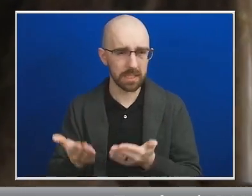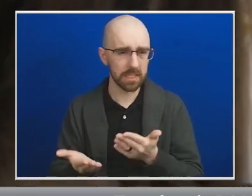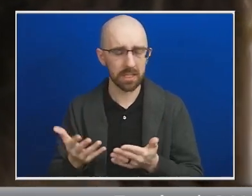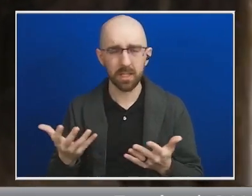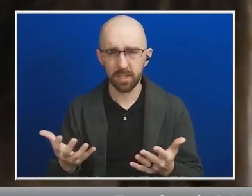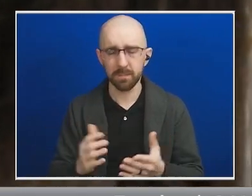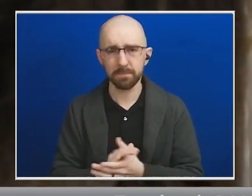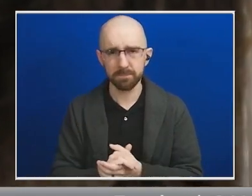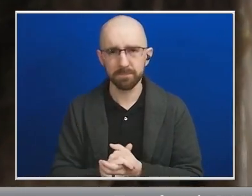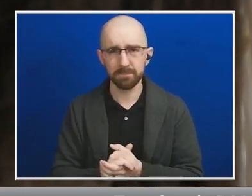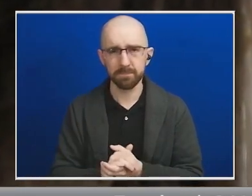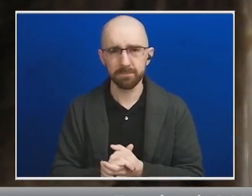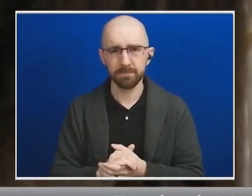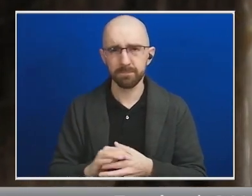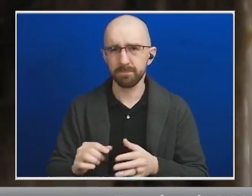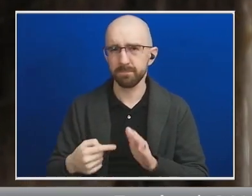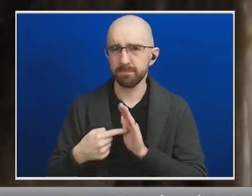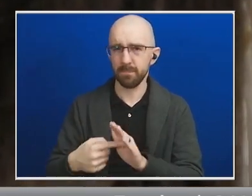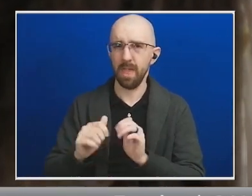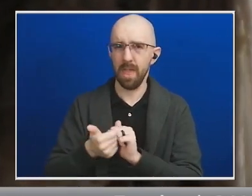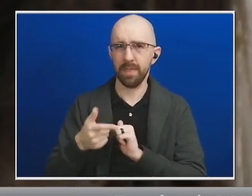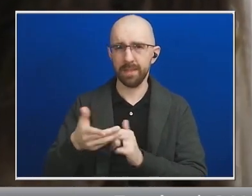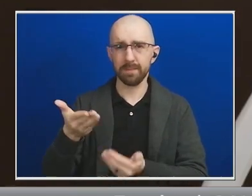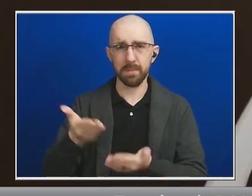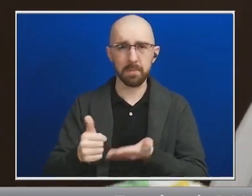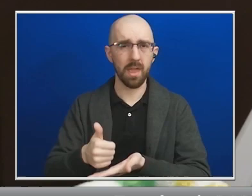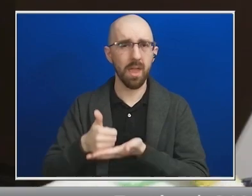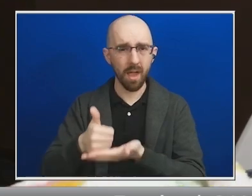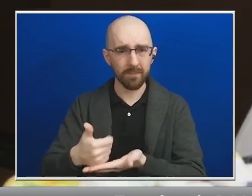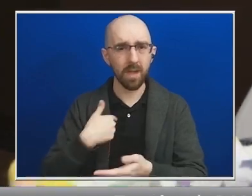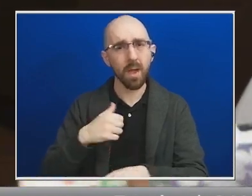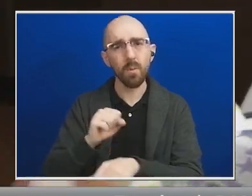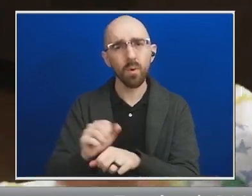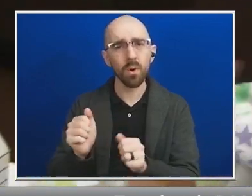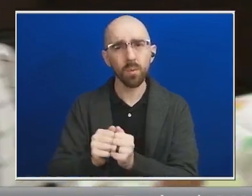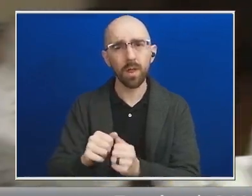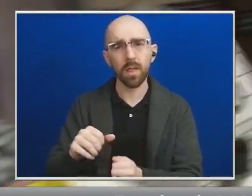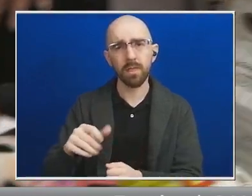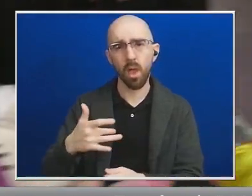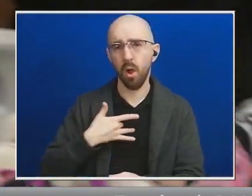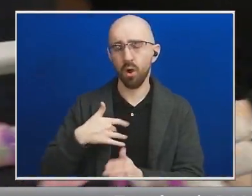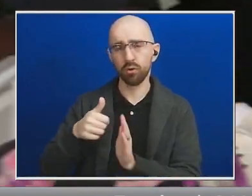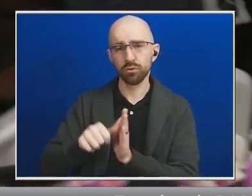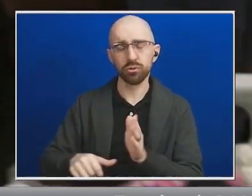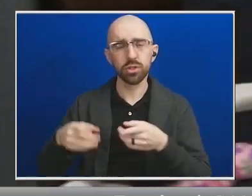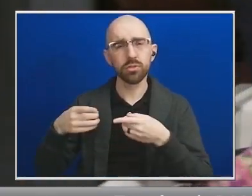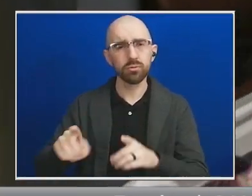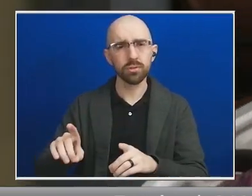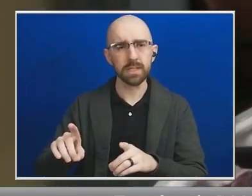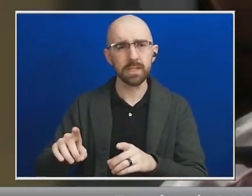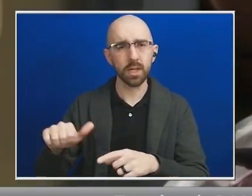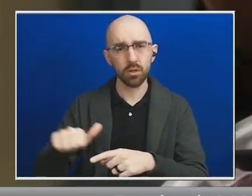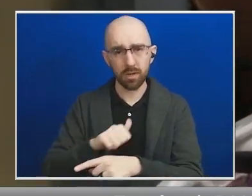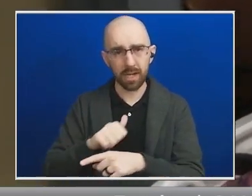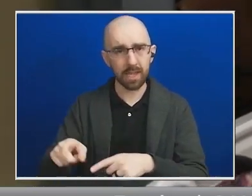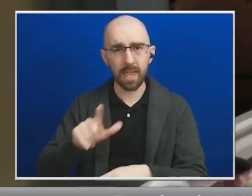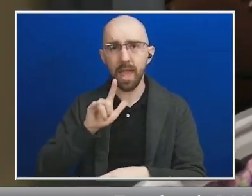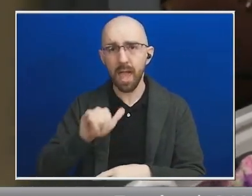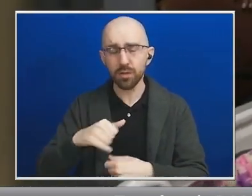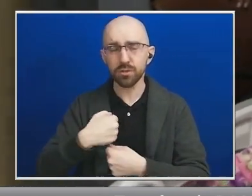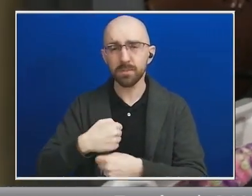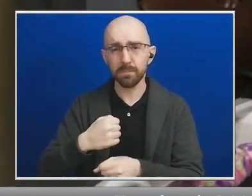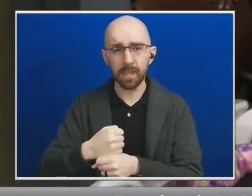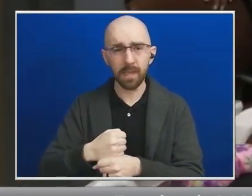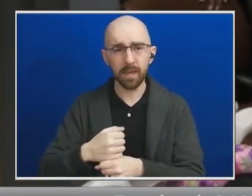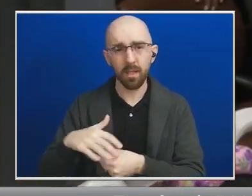illustrative of how these might be very helpful. I worked with a congenital heart surgeon during training, and he actually made local news